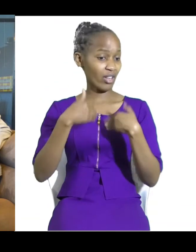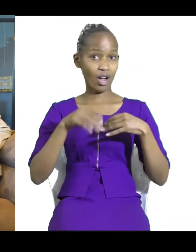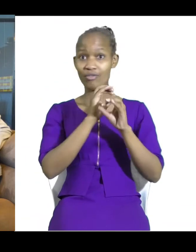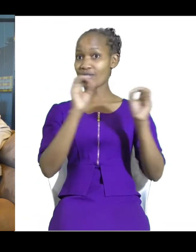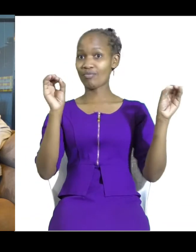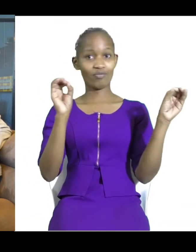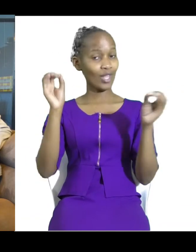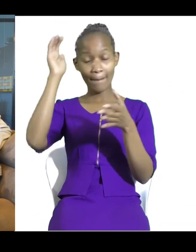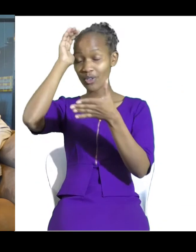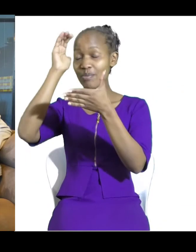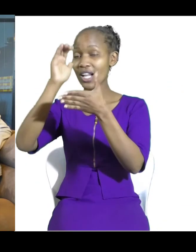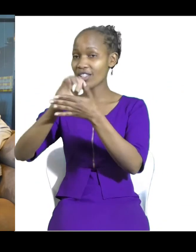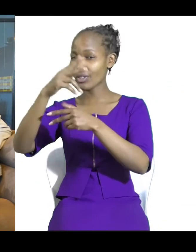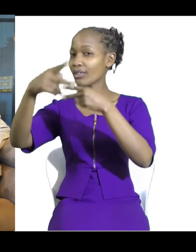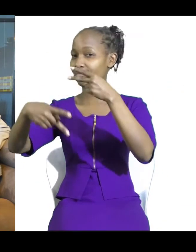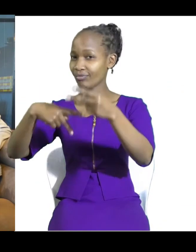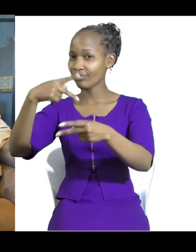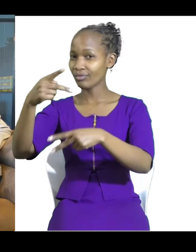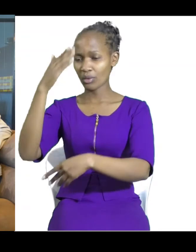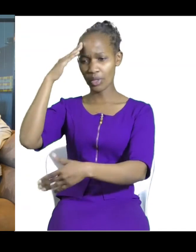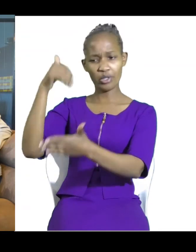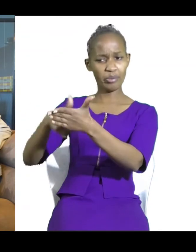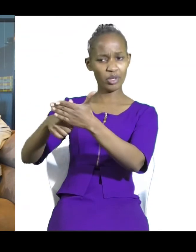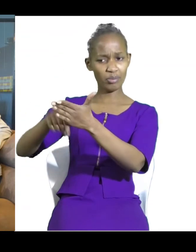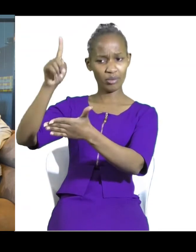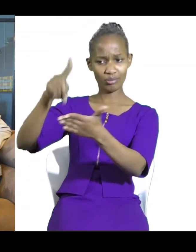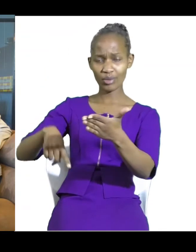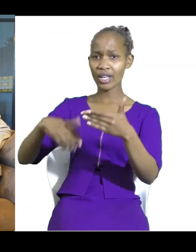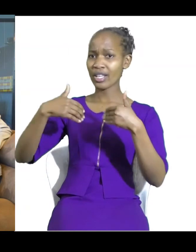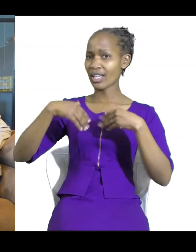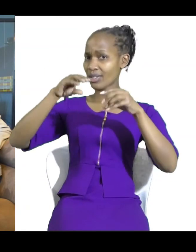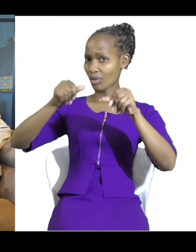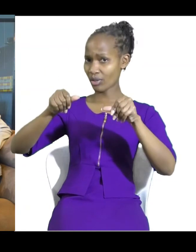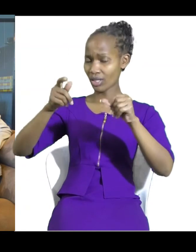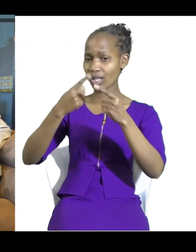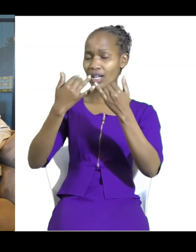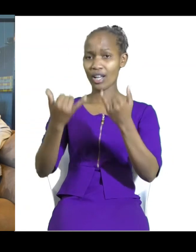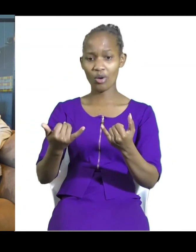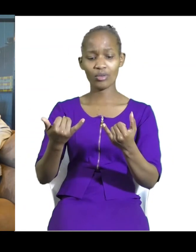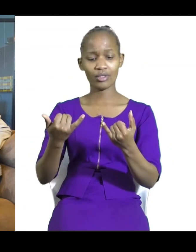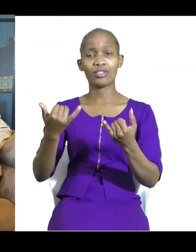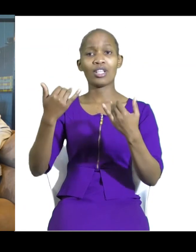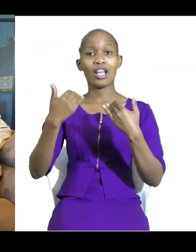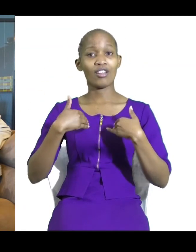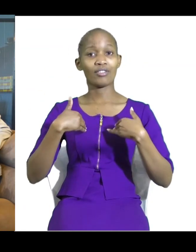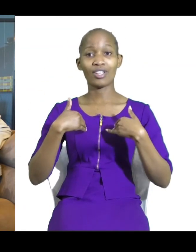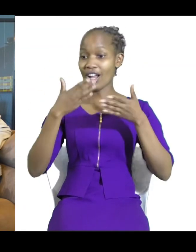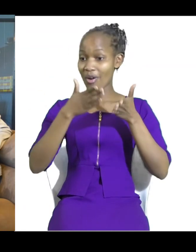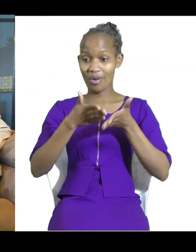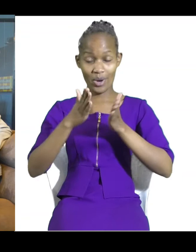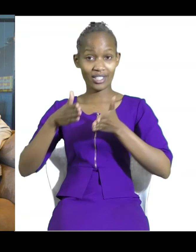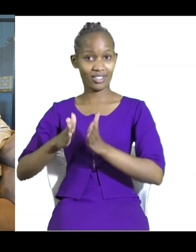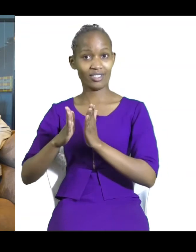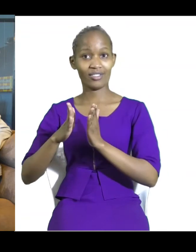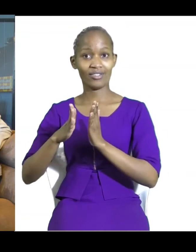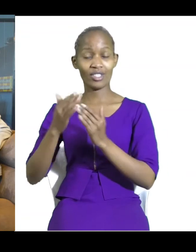of money, but we believed in the process. We identified a problem, came up with a solution, and now came up with a sustainable